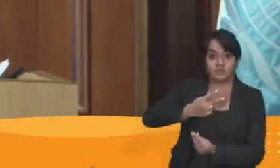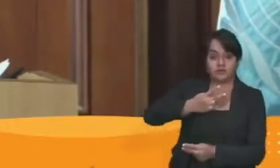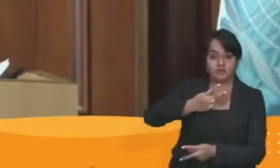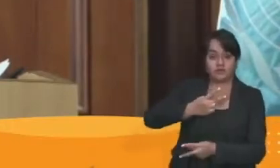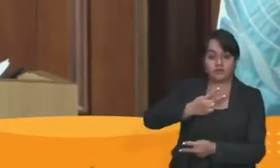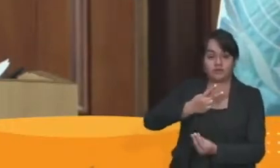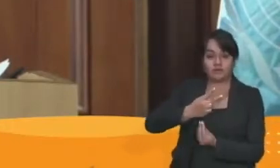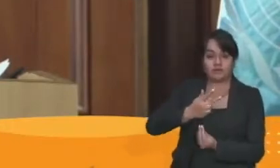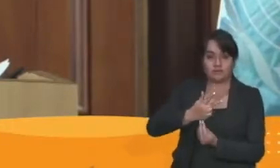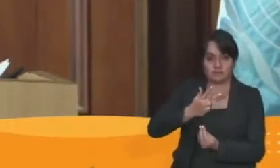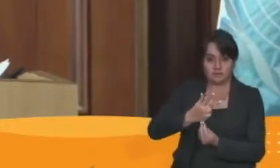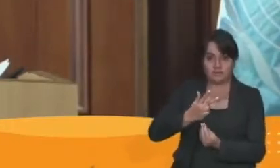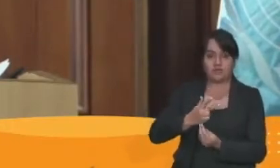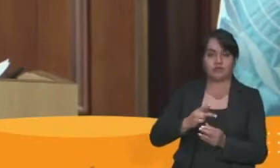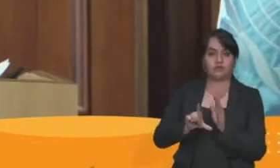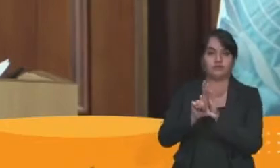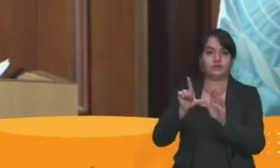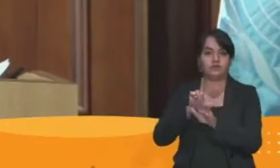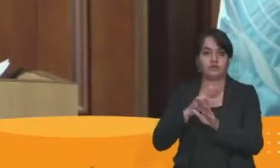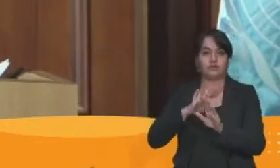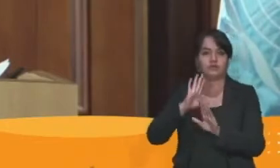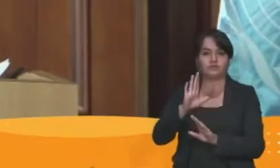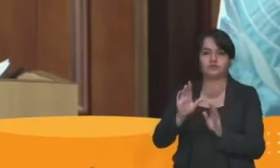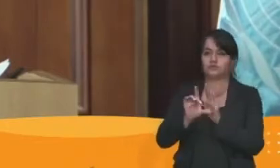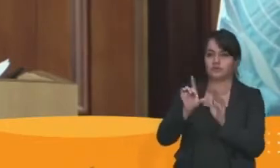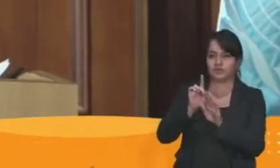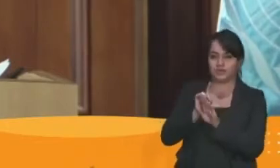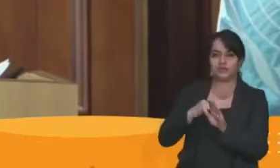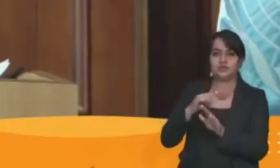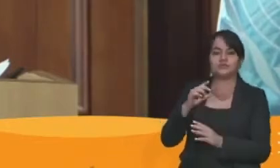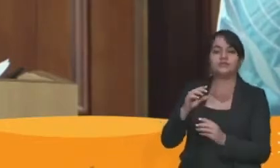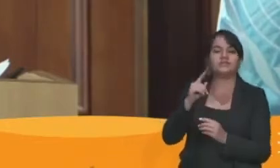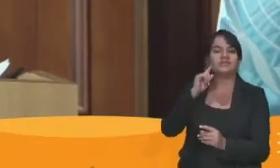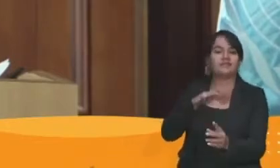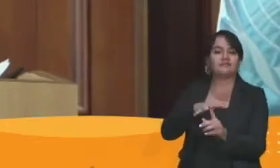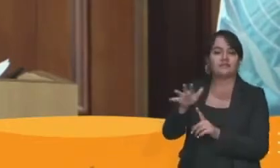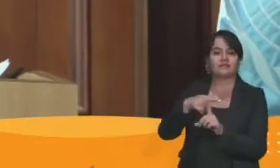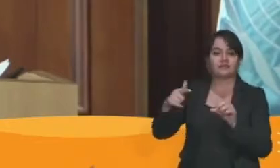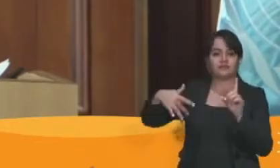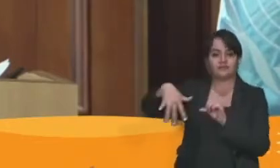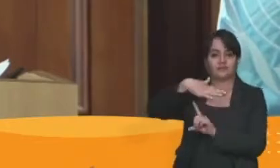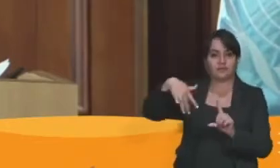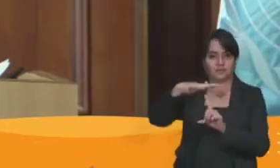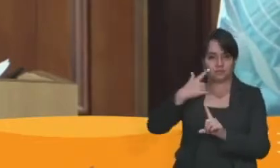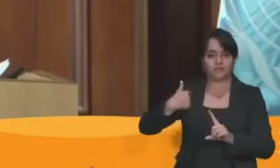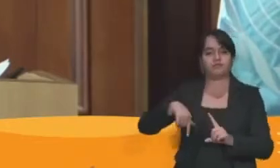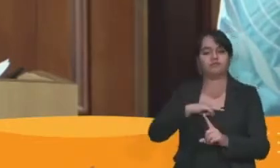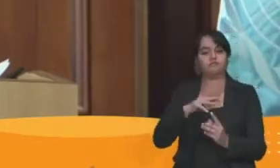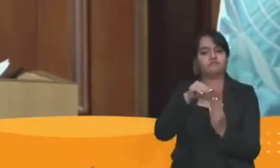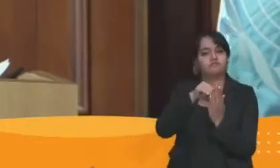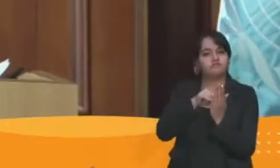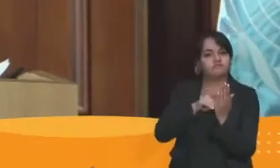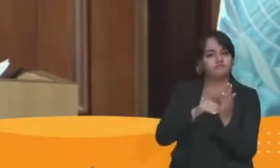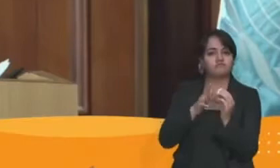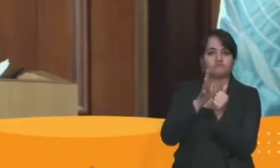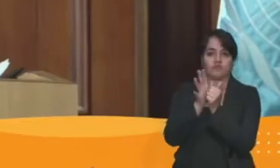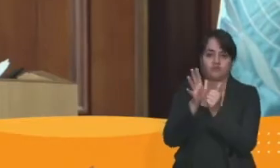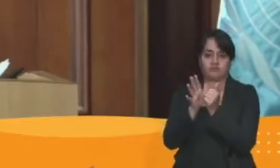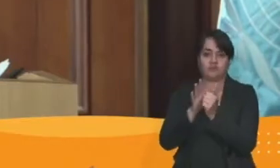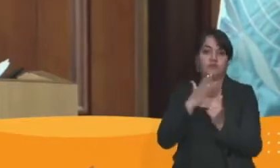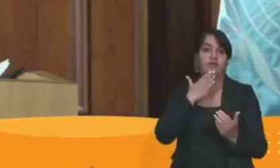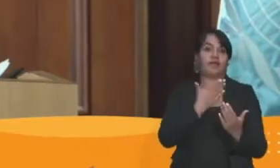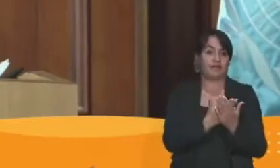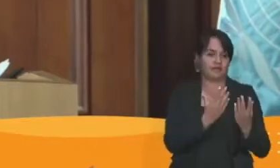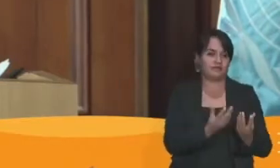all the legal illicit generate a great harm to our environment. This report would not have